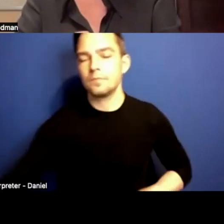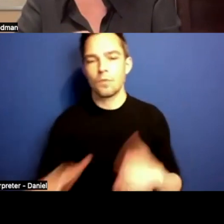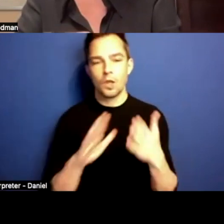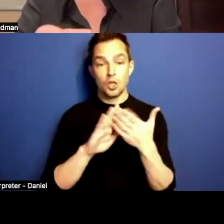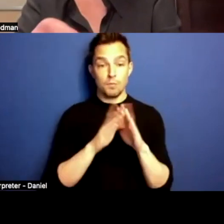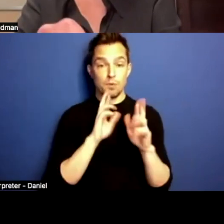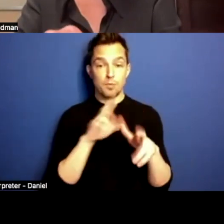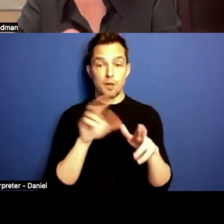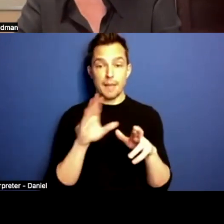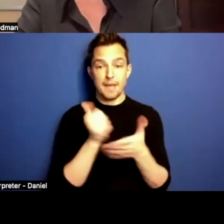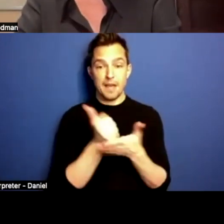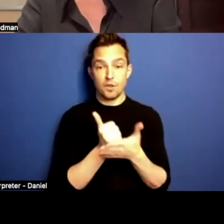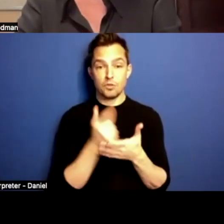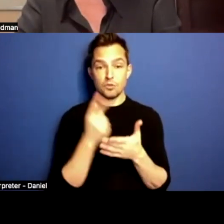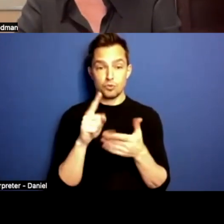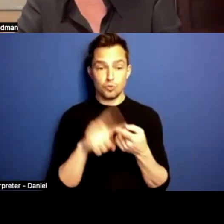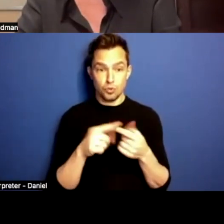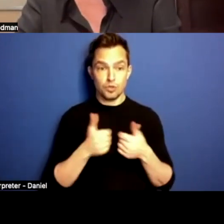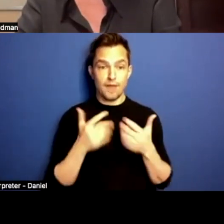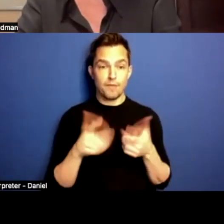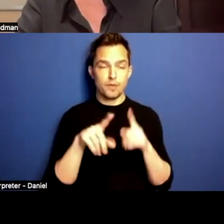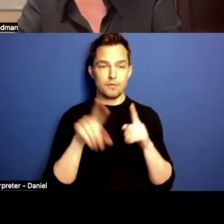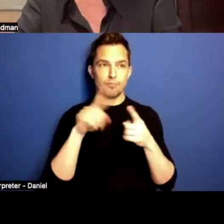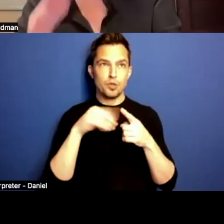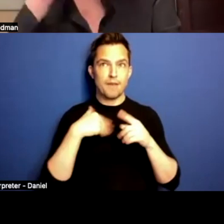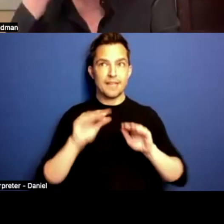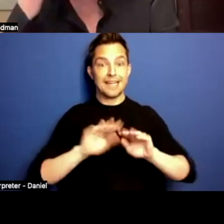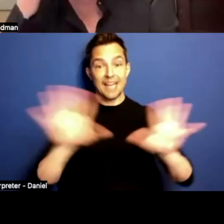be helpful to survivors when there's clarity